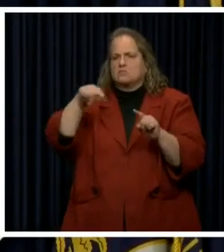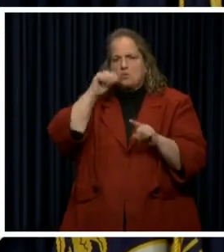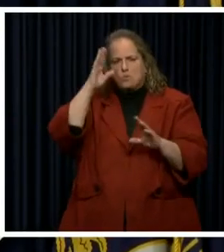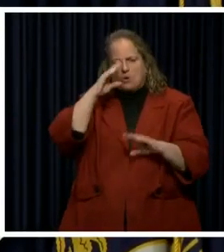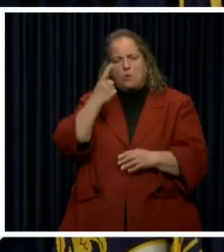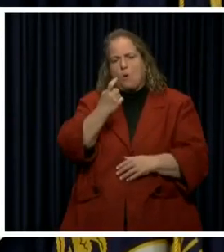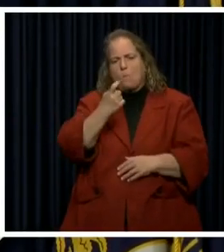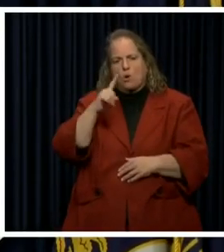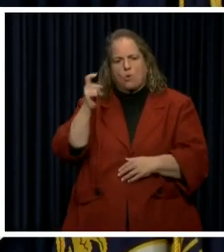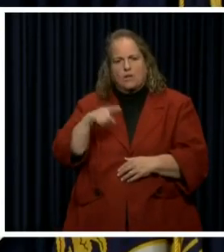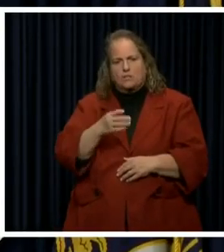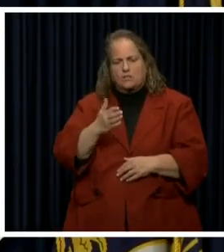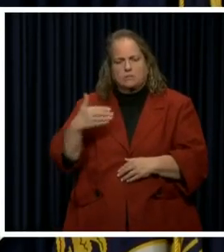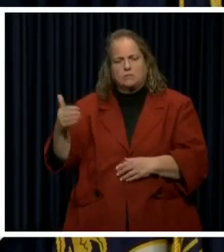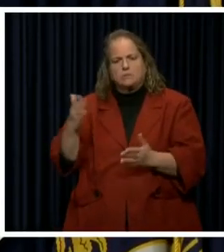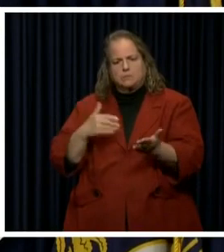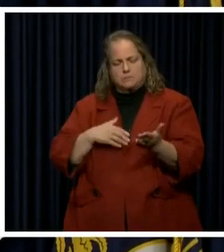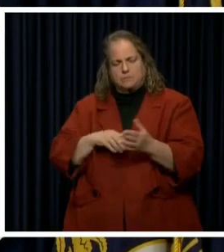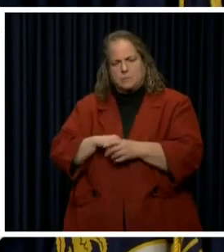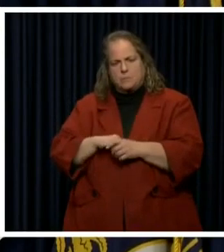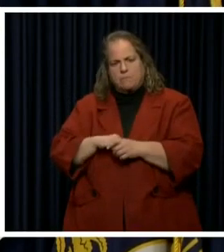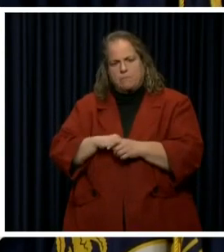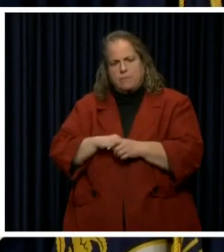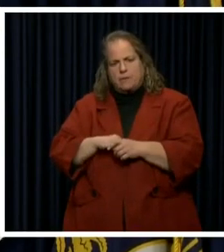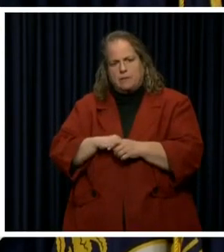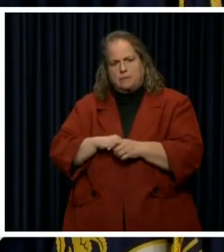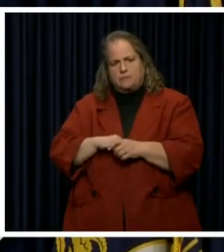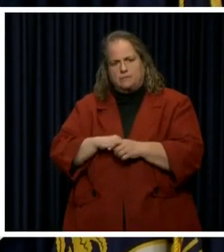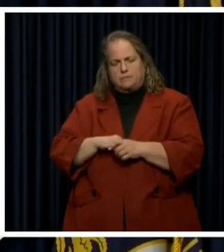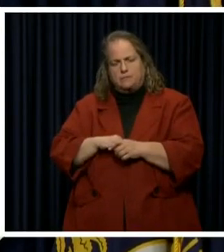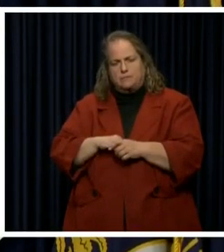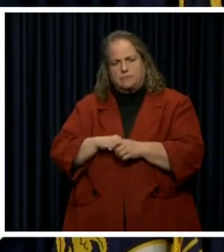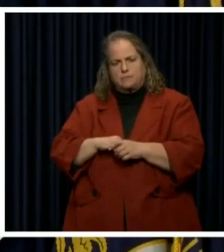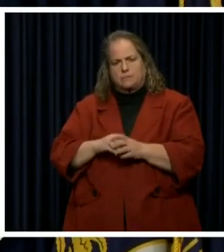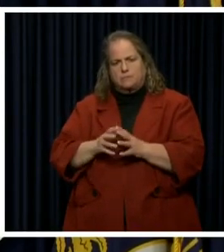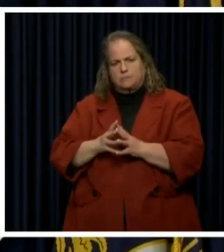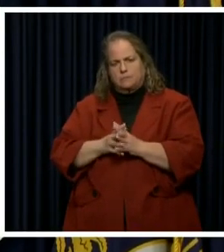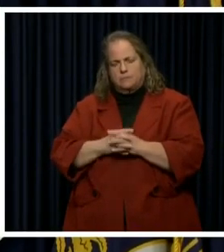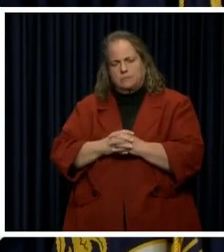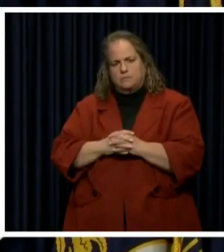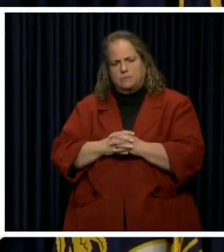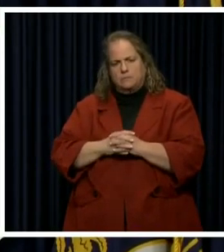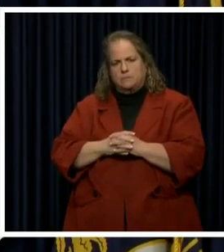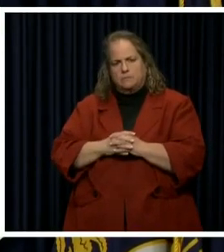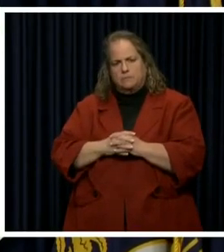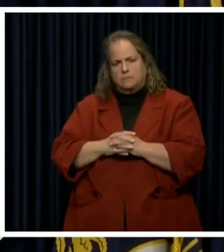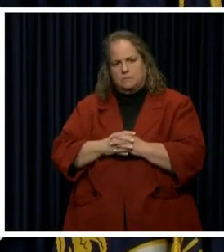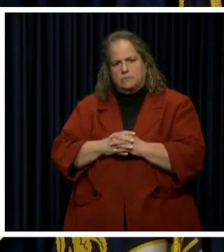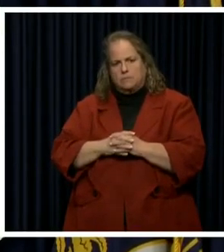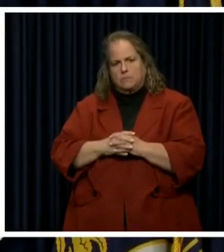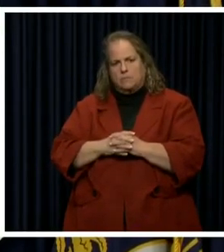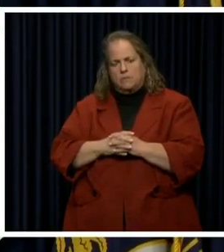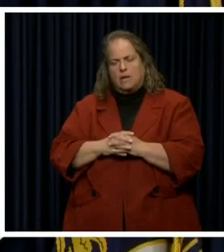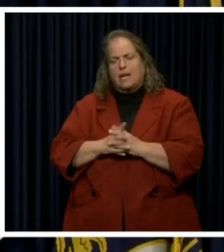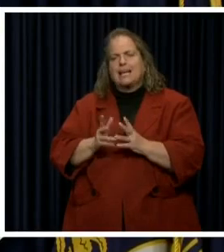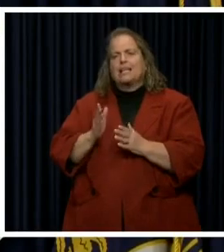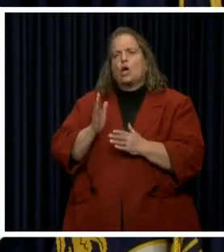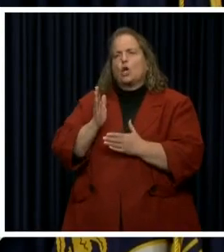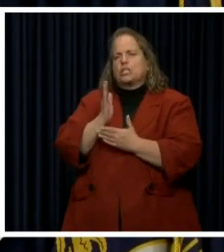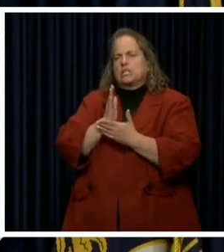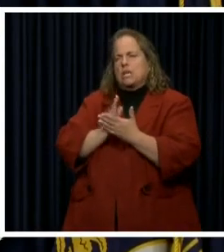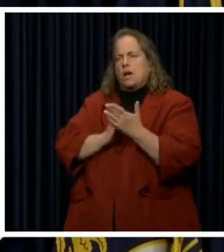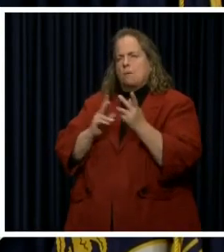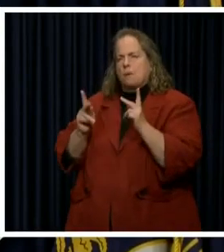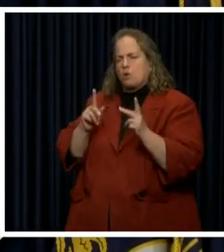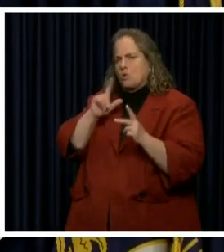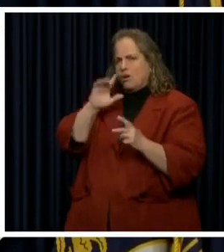here. Okay, thank you. There are some people that have contacted my people who are confused in the difference between